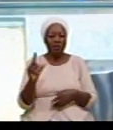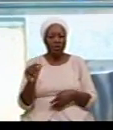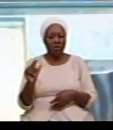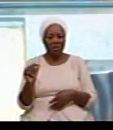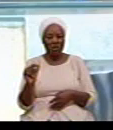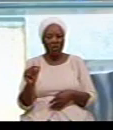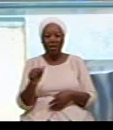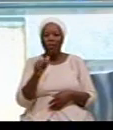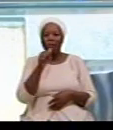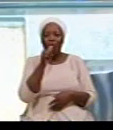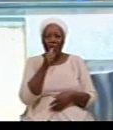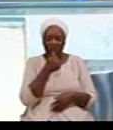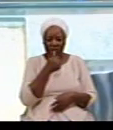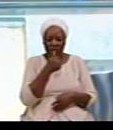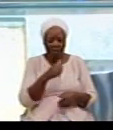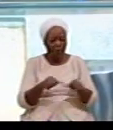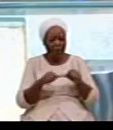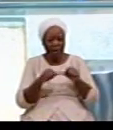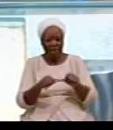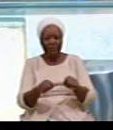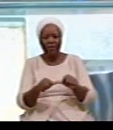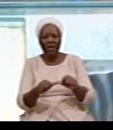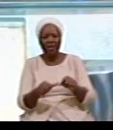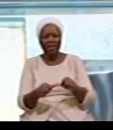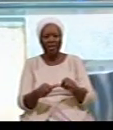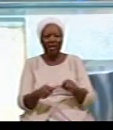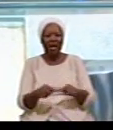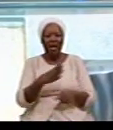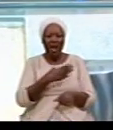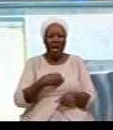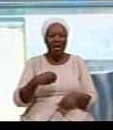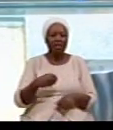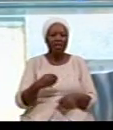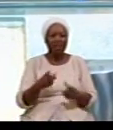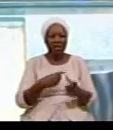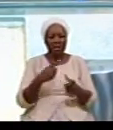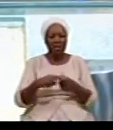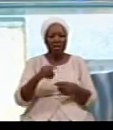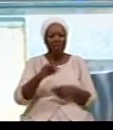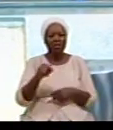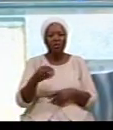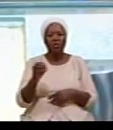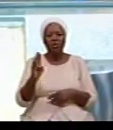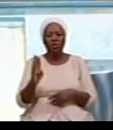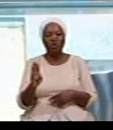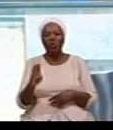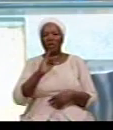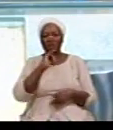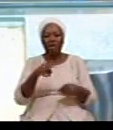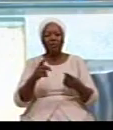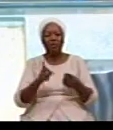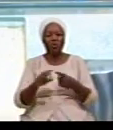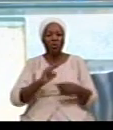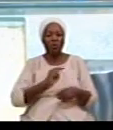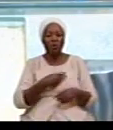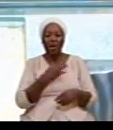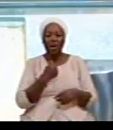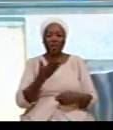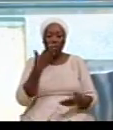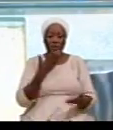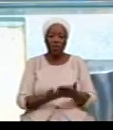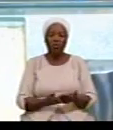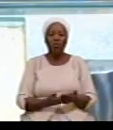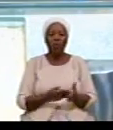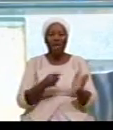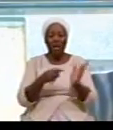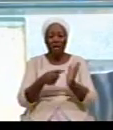patient perseverance. And Job is given to us as a worthy example by the